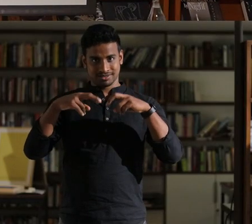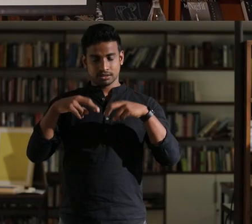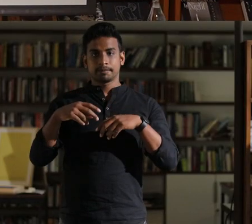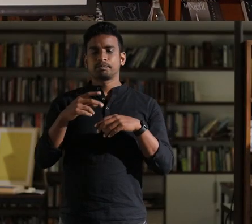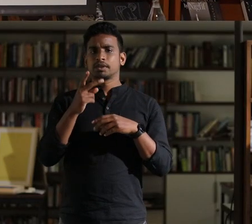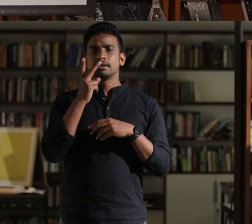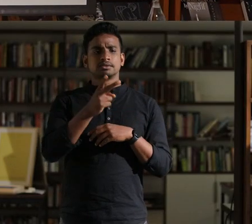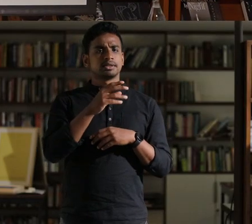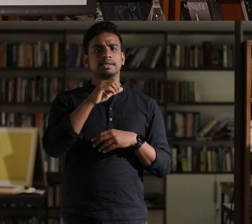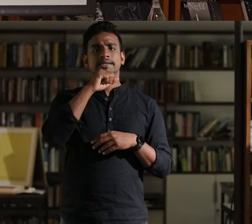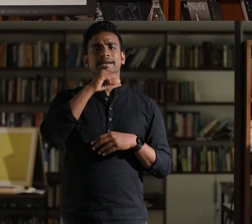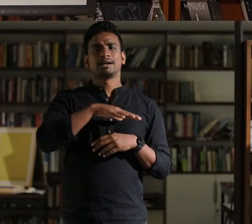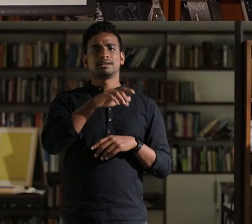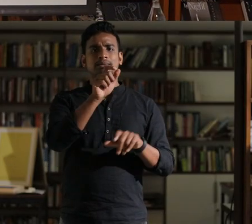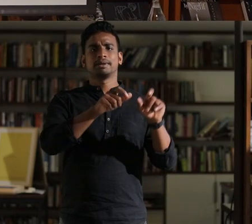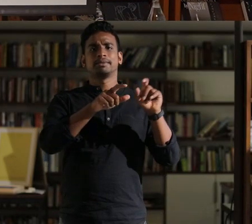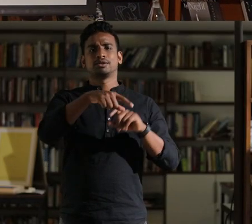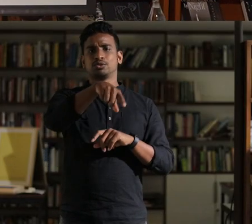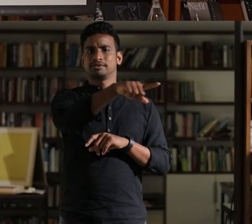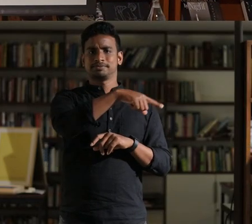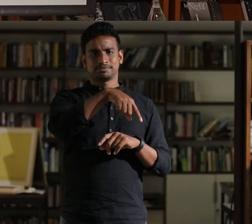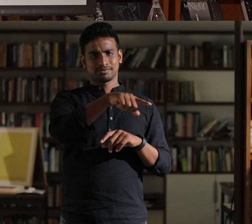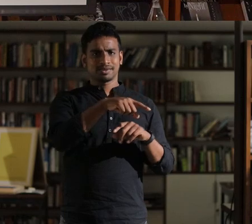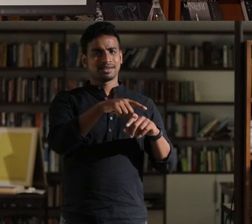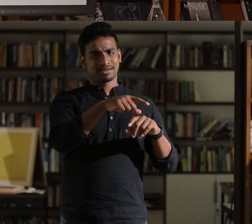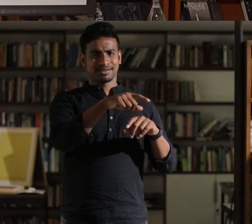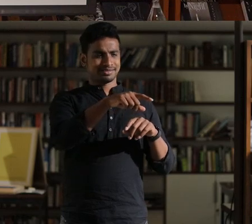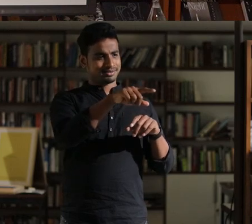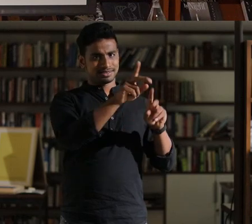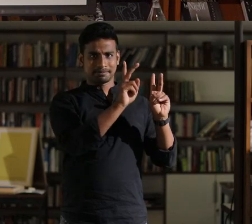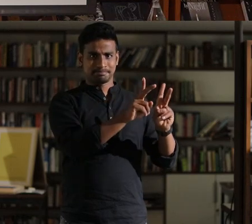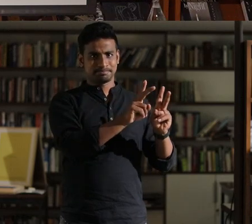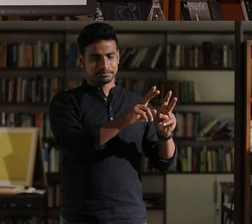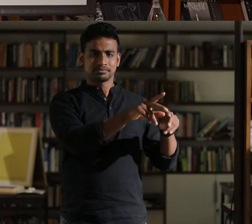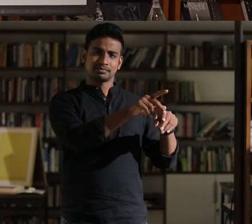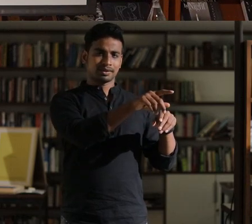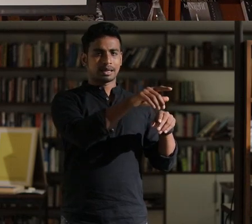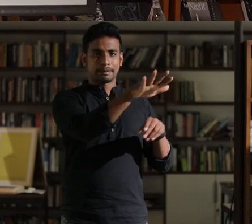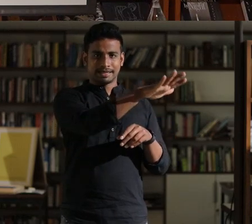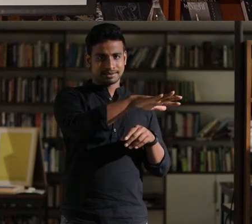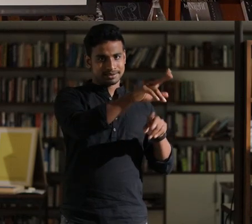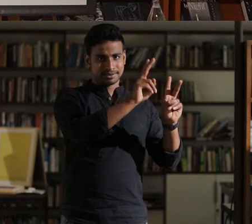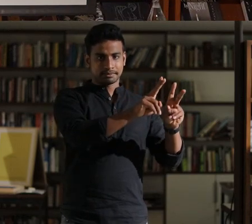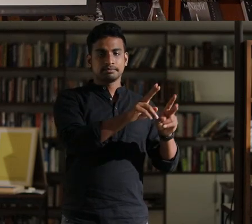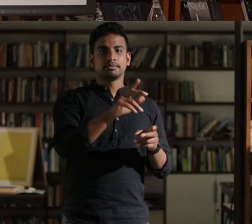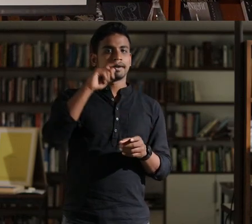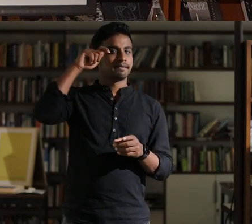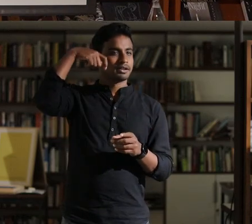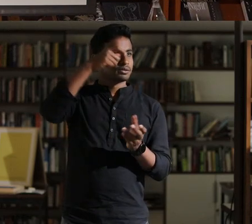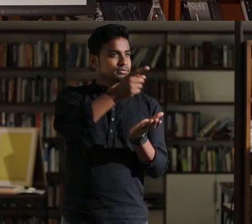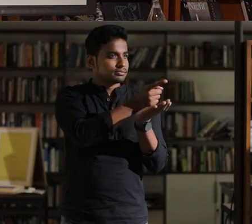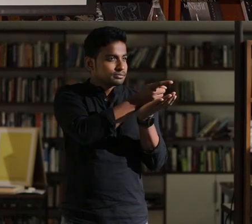locality actually recording others, an earlier generation from the same region.